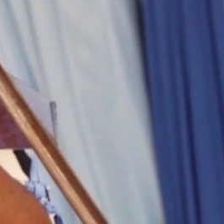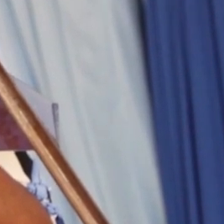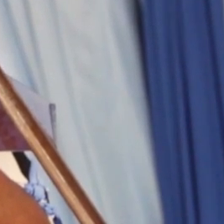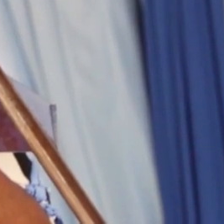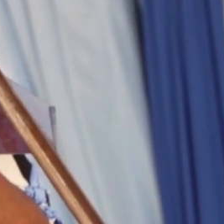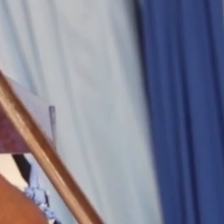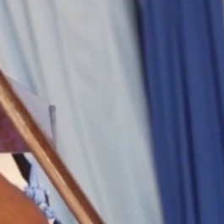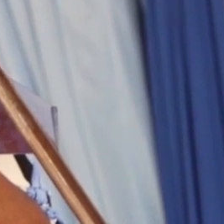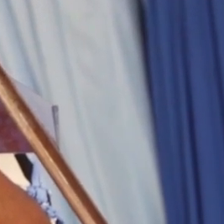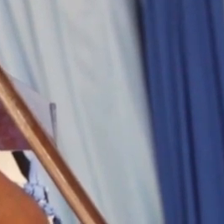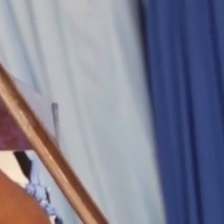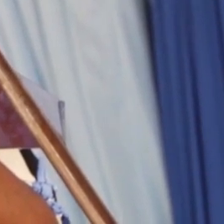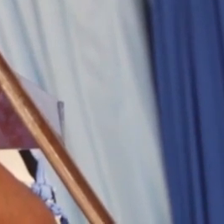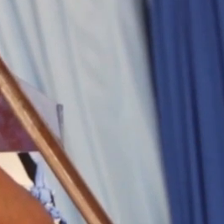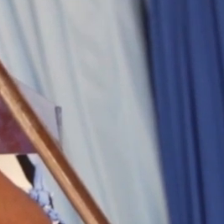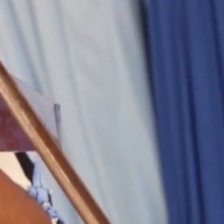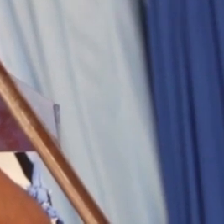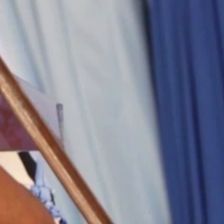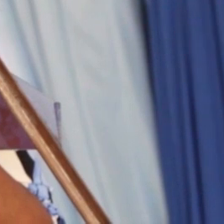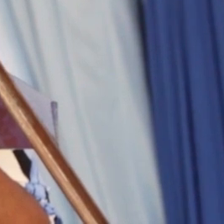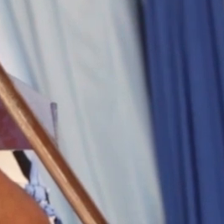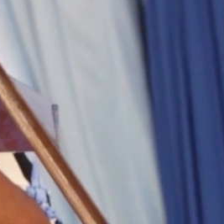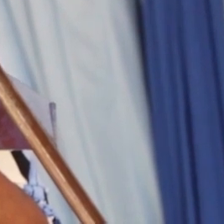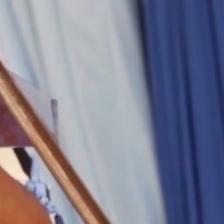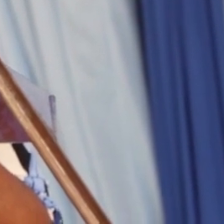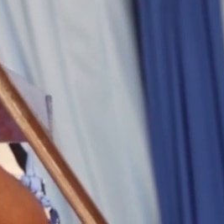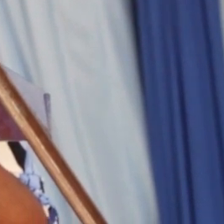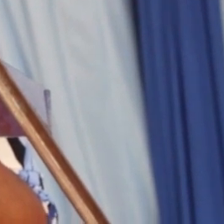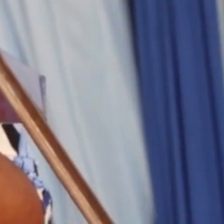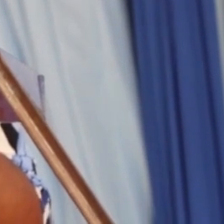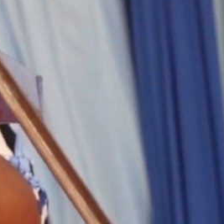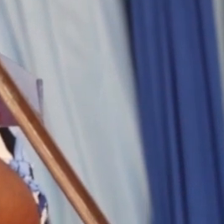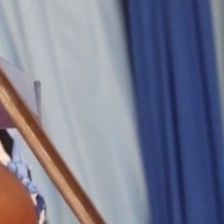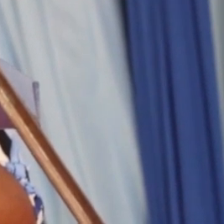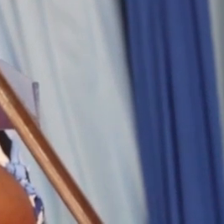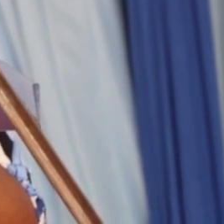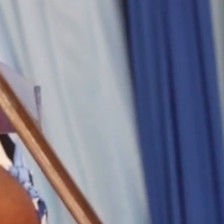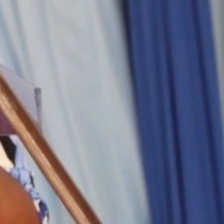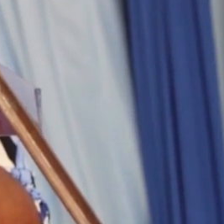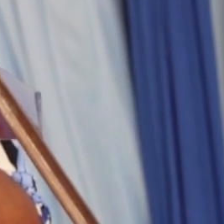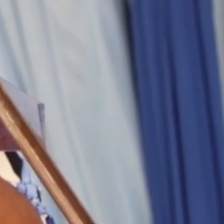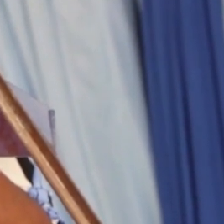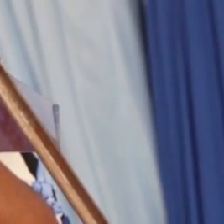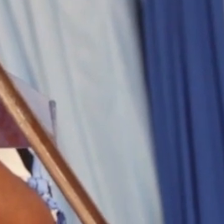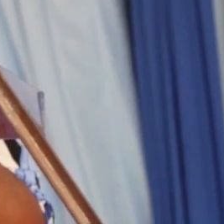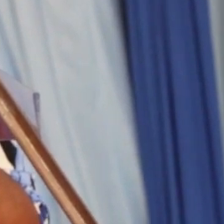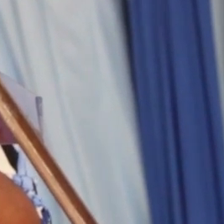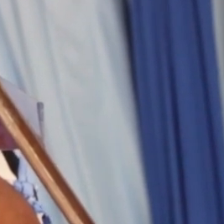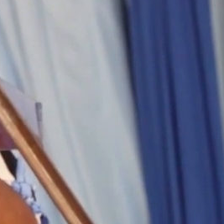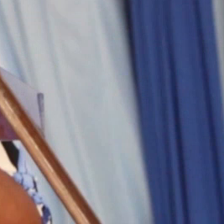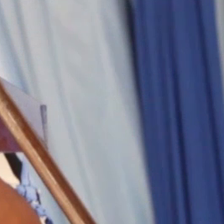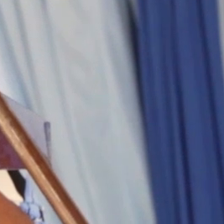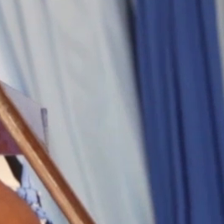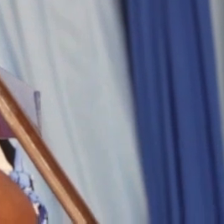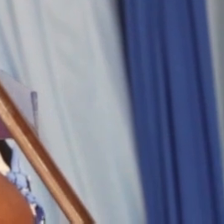God. You have seen us through difficult times. And Lord, you have kept your promise that you will never